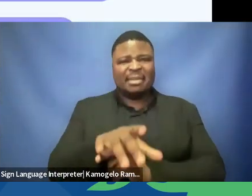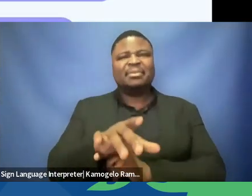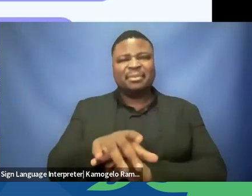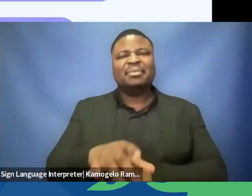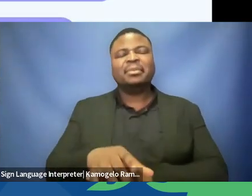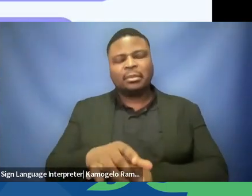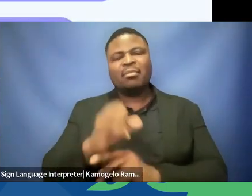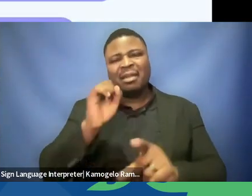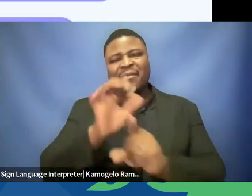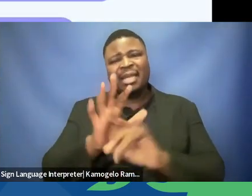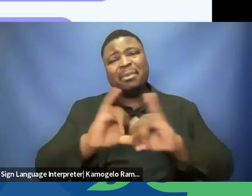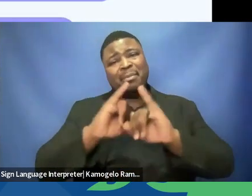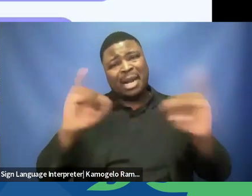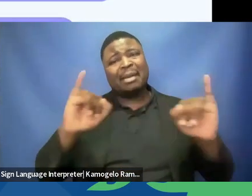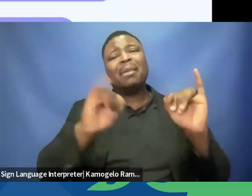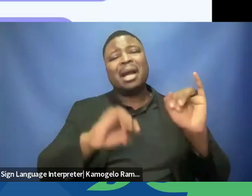hepatotoxicity,